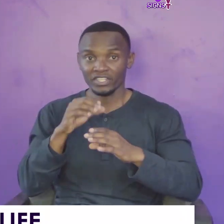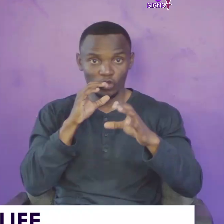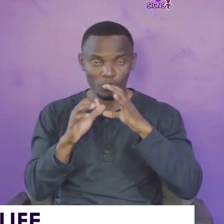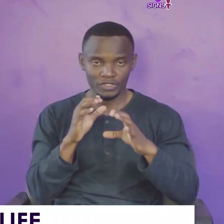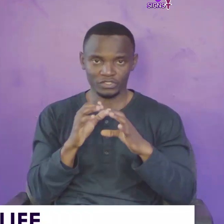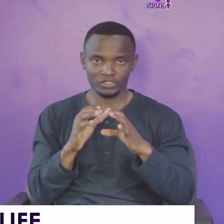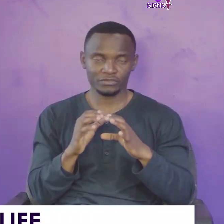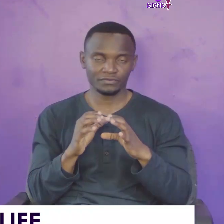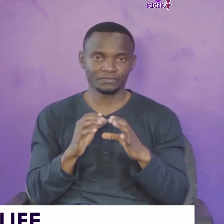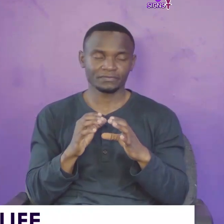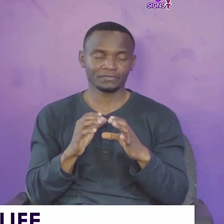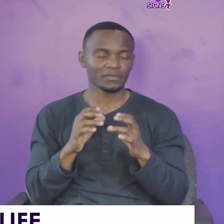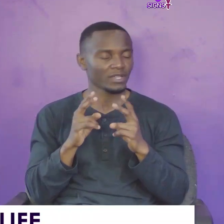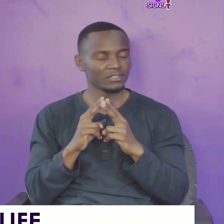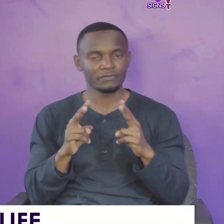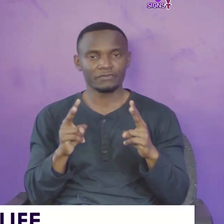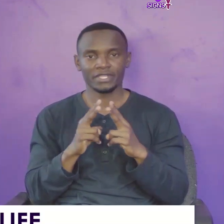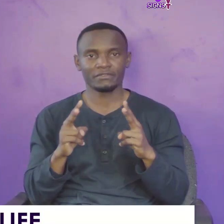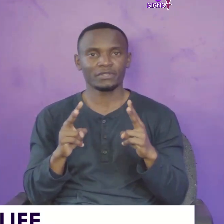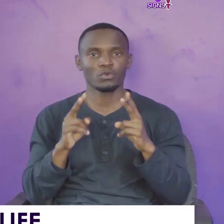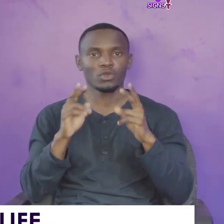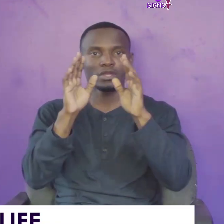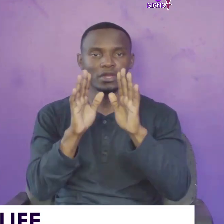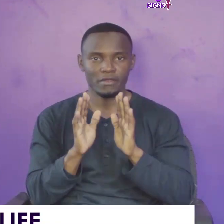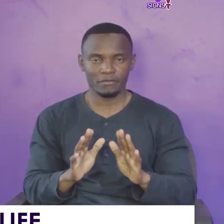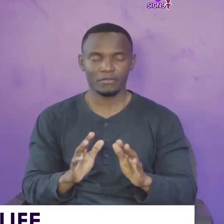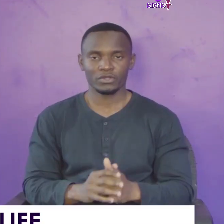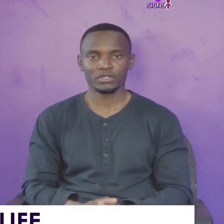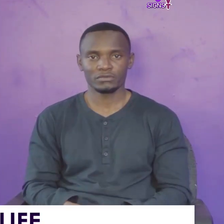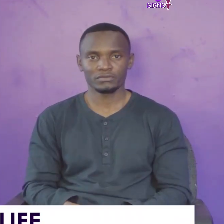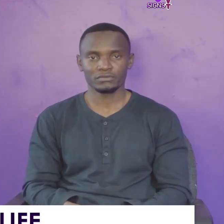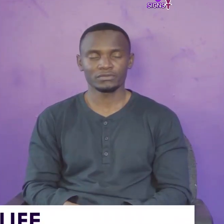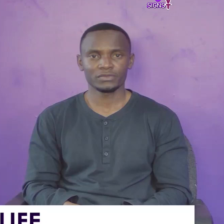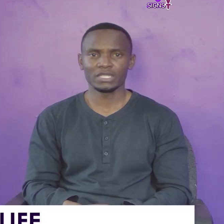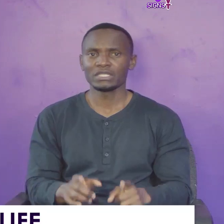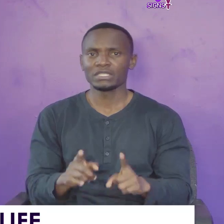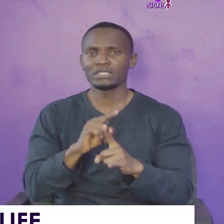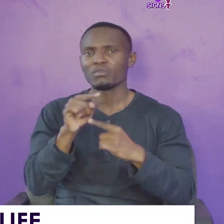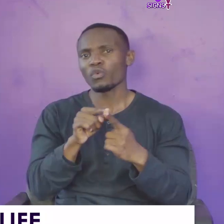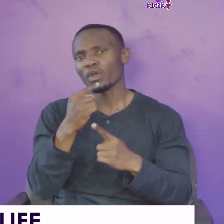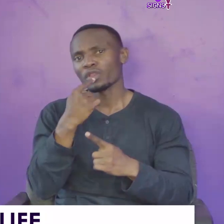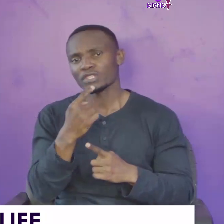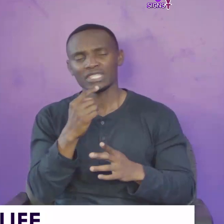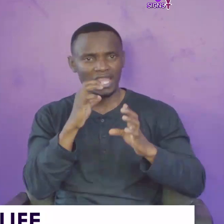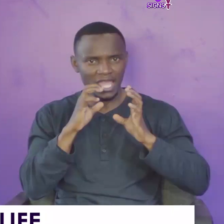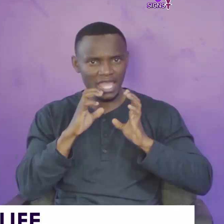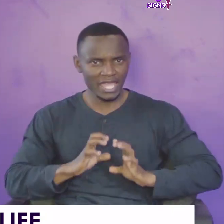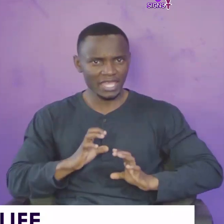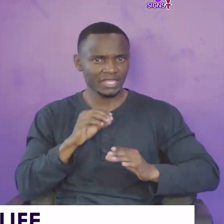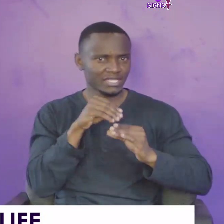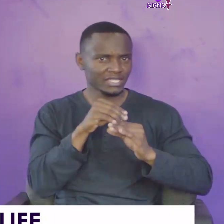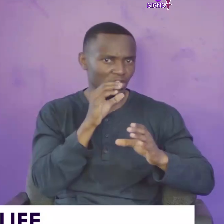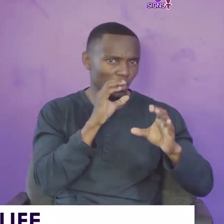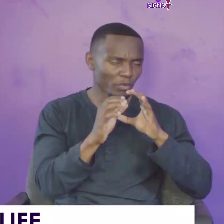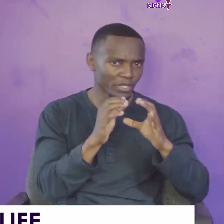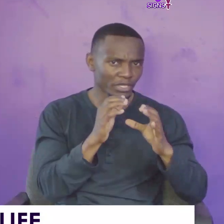is a very key element. Okay, when you talk of ethics in communication, are you talking about